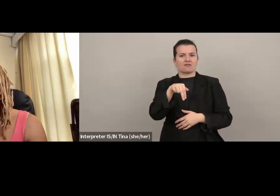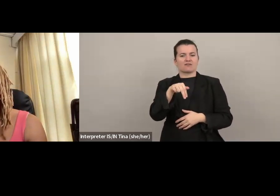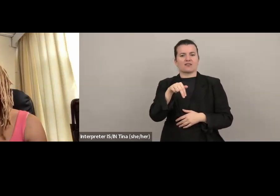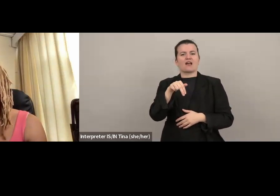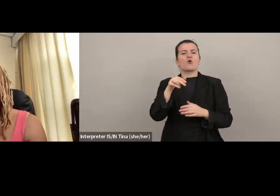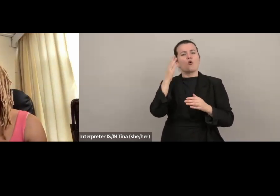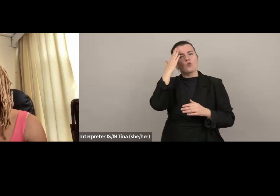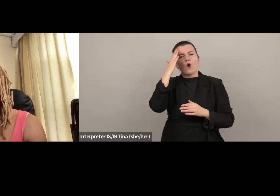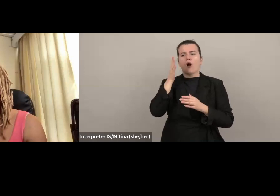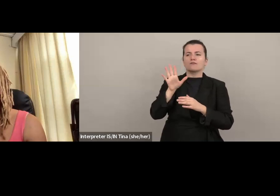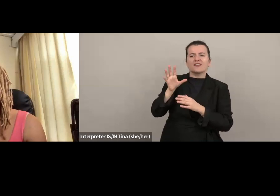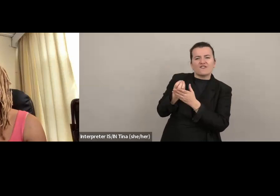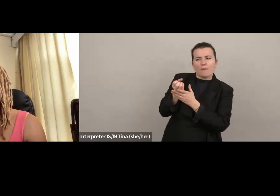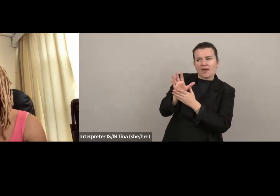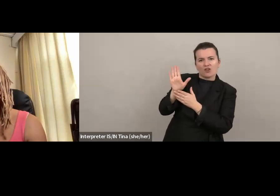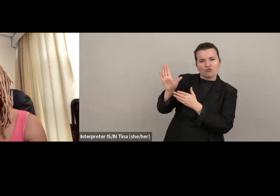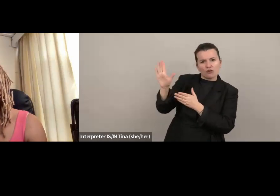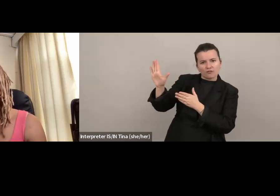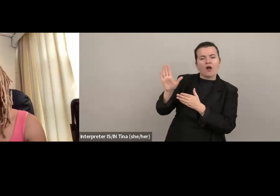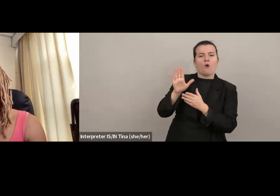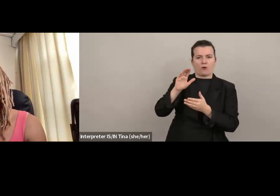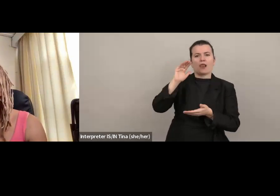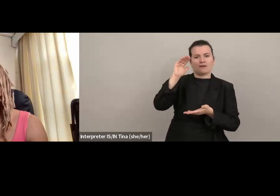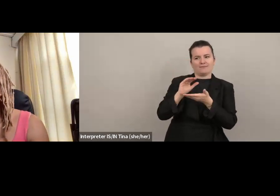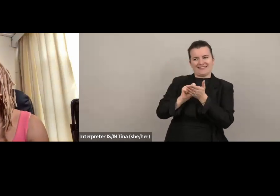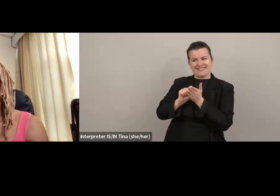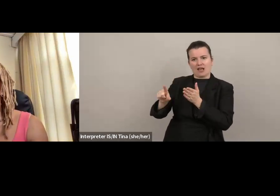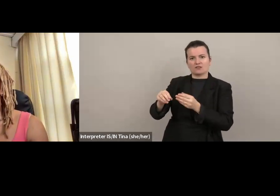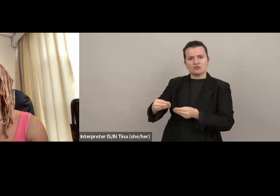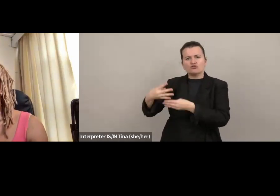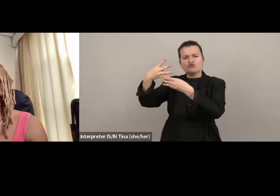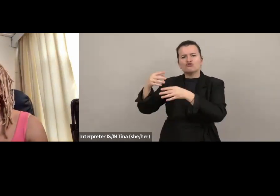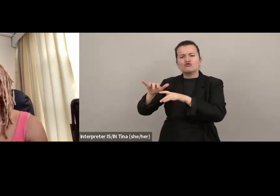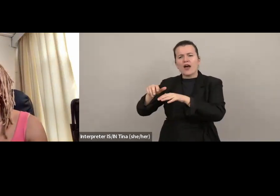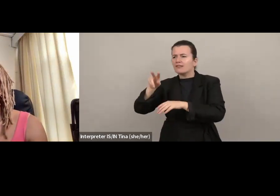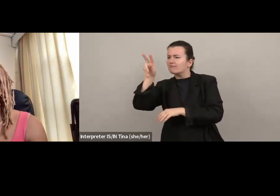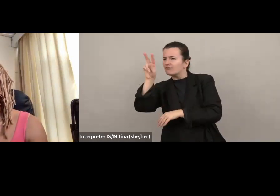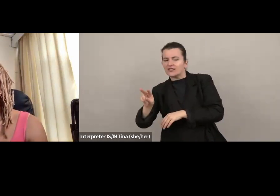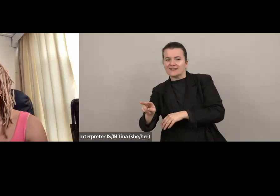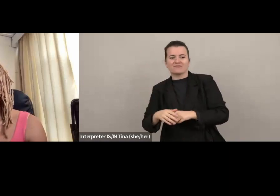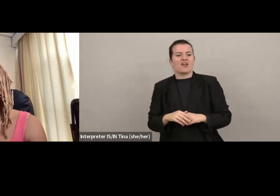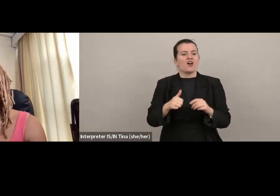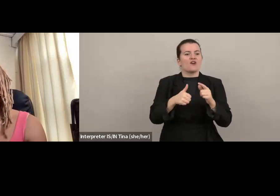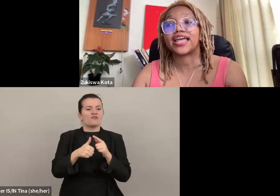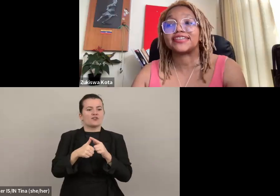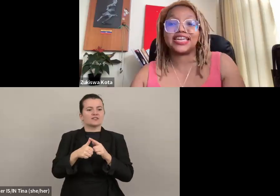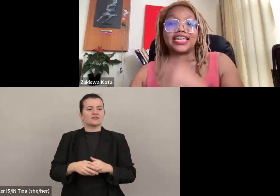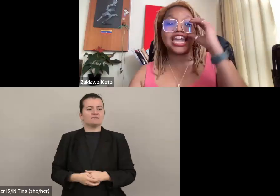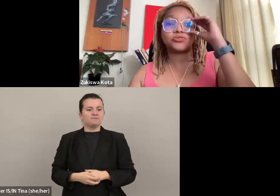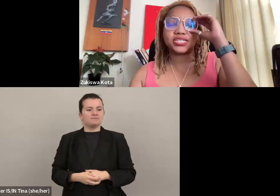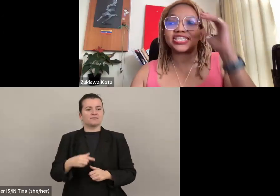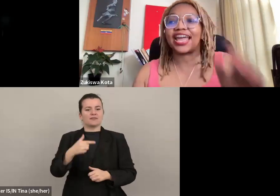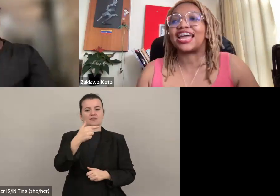in the chat. I'll share just a little bit. Our first speaker is Trisha Gloria Nabaye, who serves as